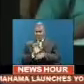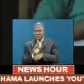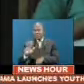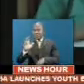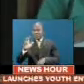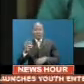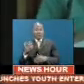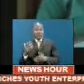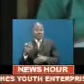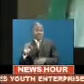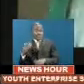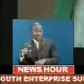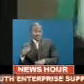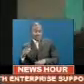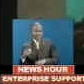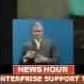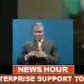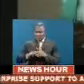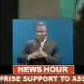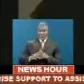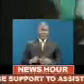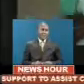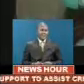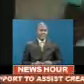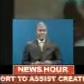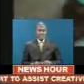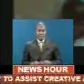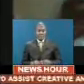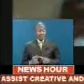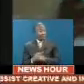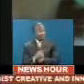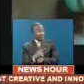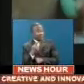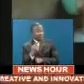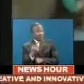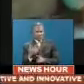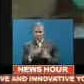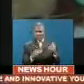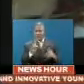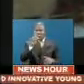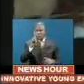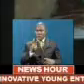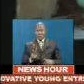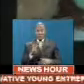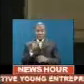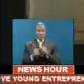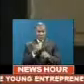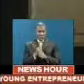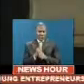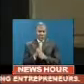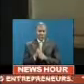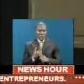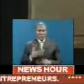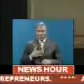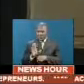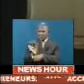that time, and it has grown to this stage. And today, after 3.5 years, I can proudly say that my business